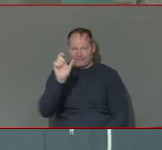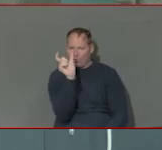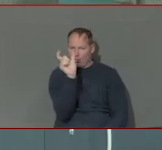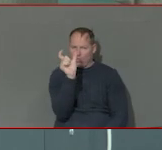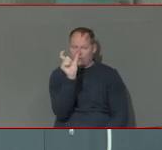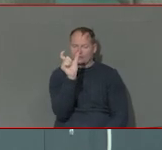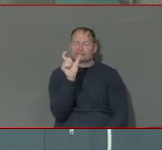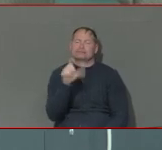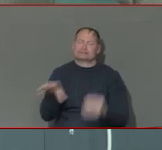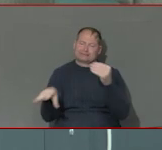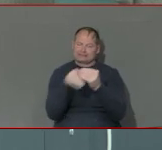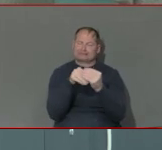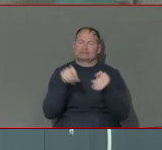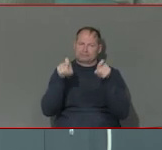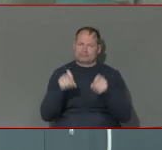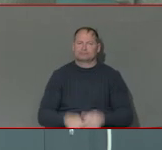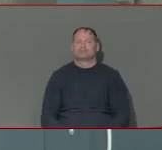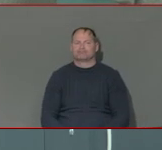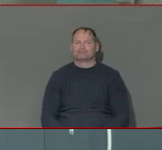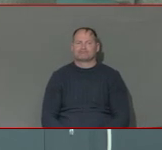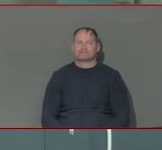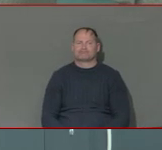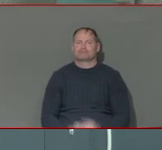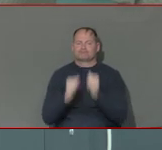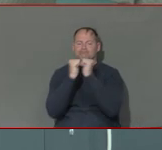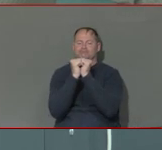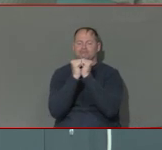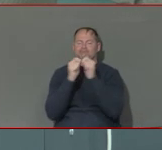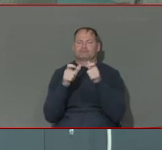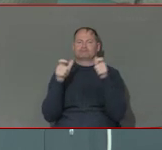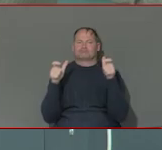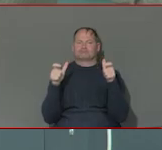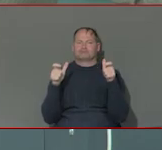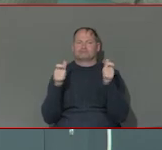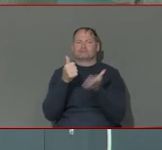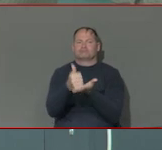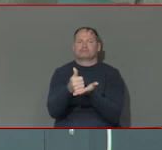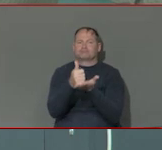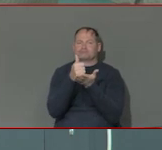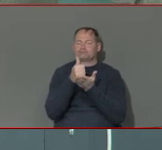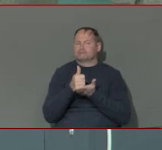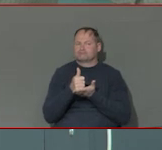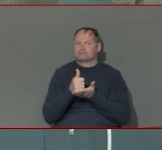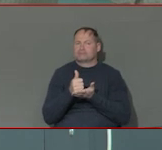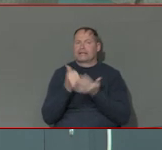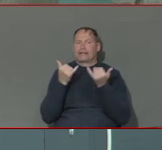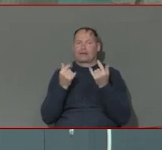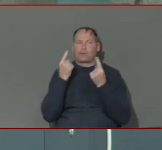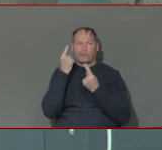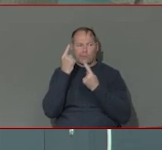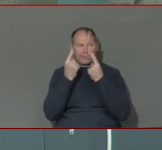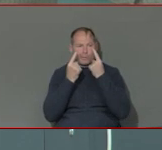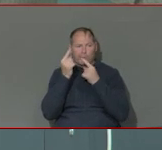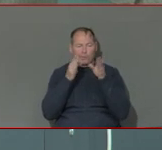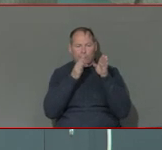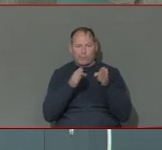Now, a large brain, it allows us to be able to process